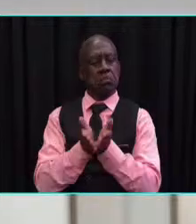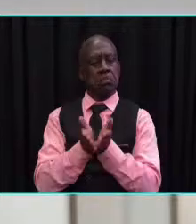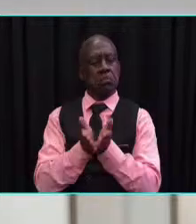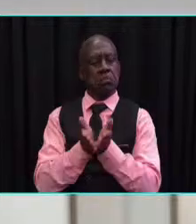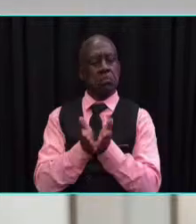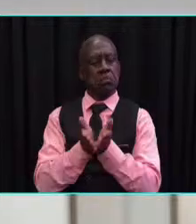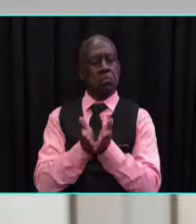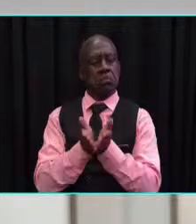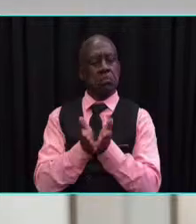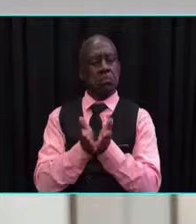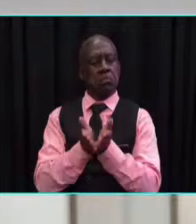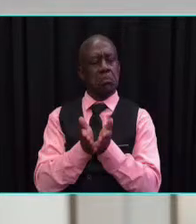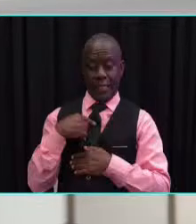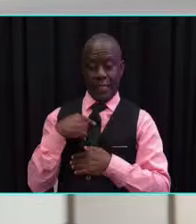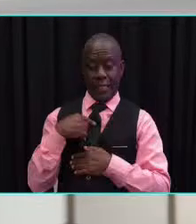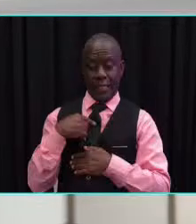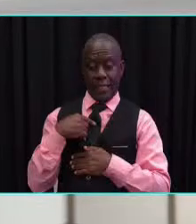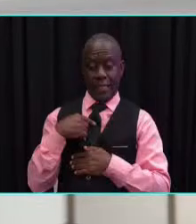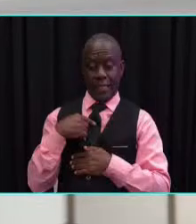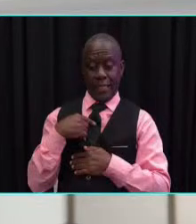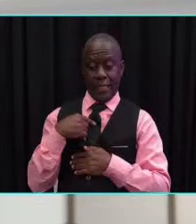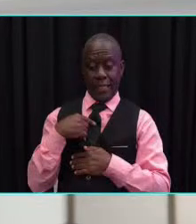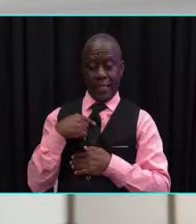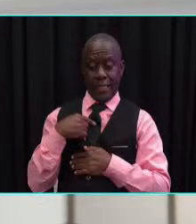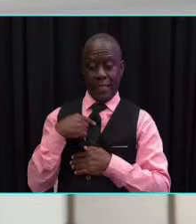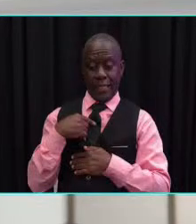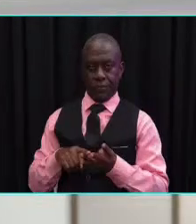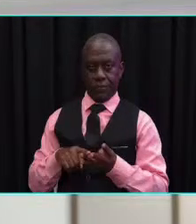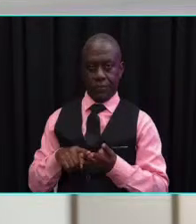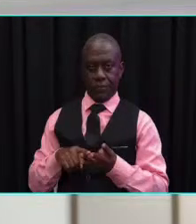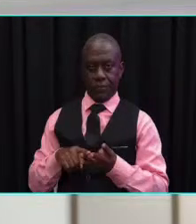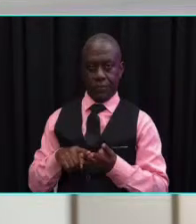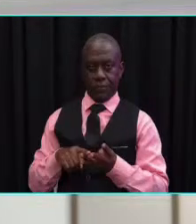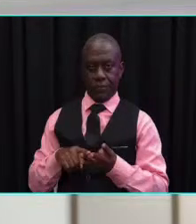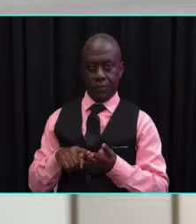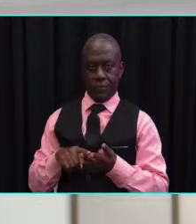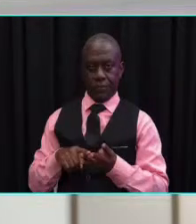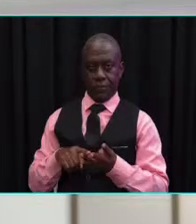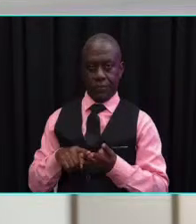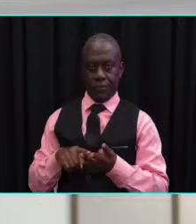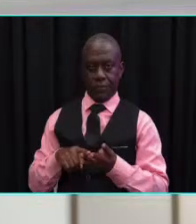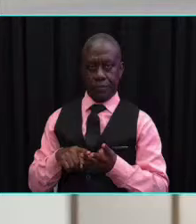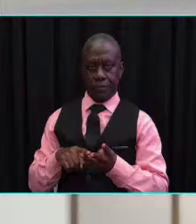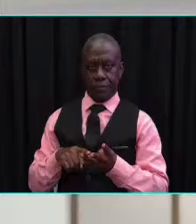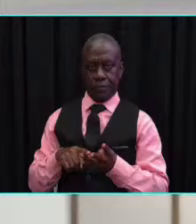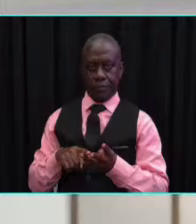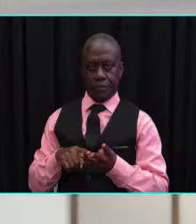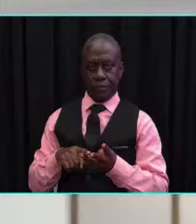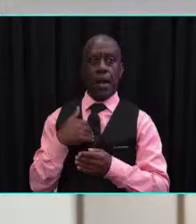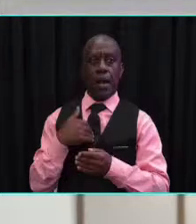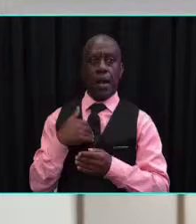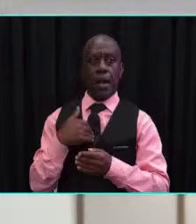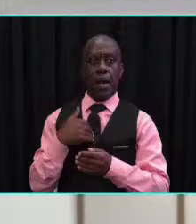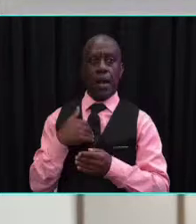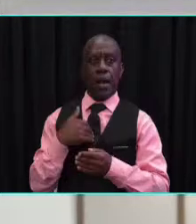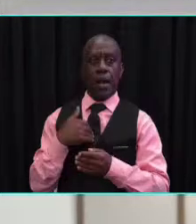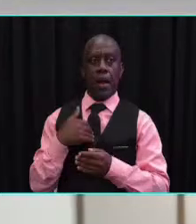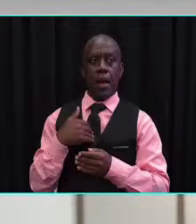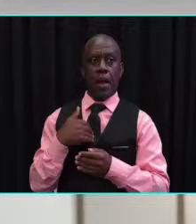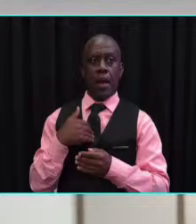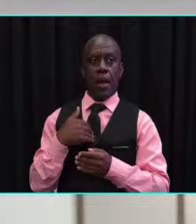South Korea is facing a demographic collapse, and you know, we talk about